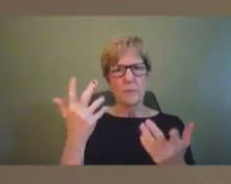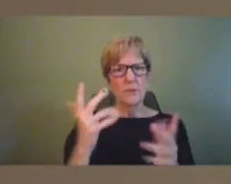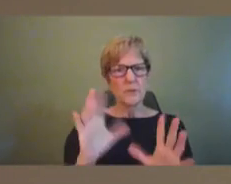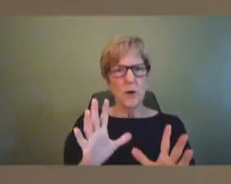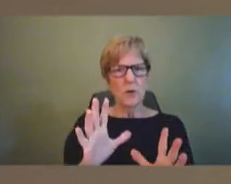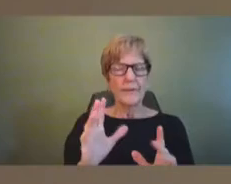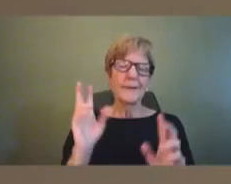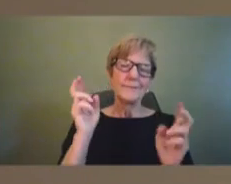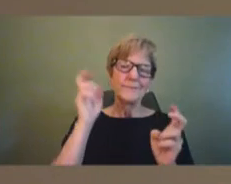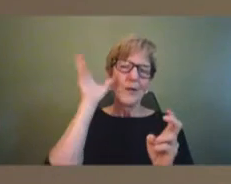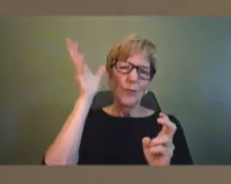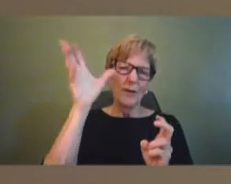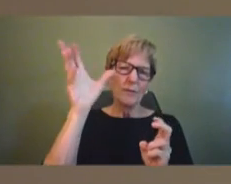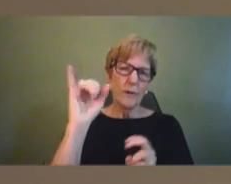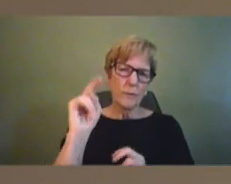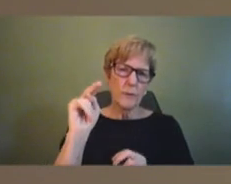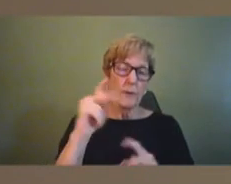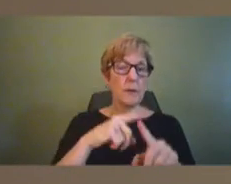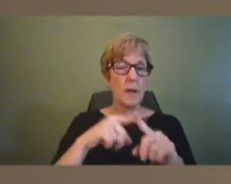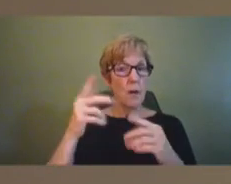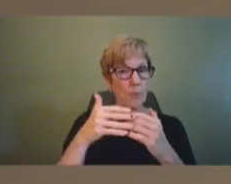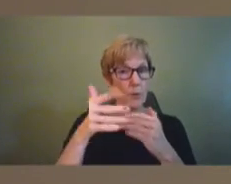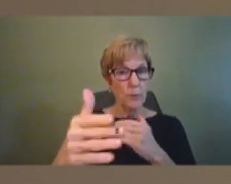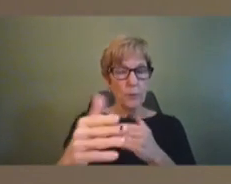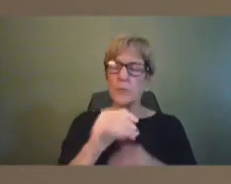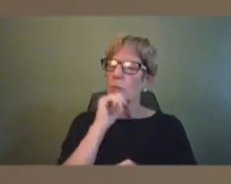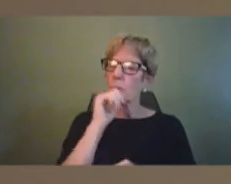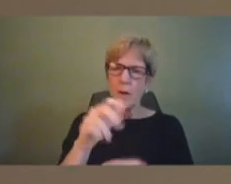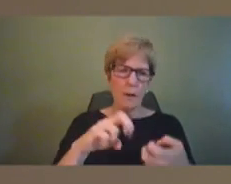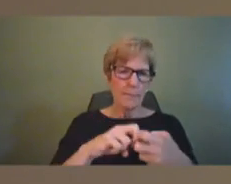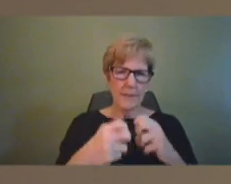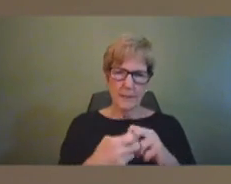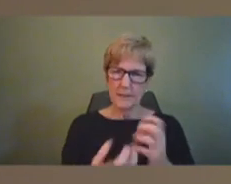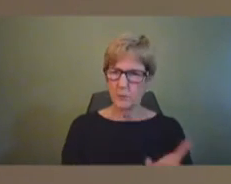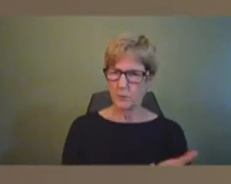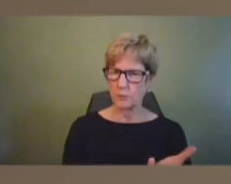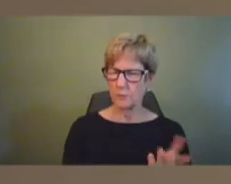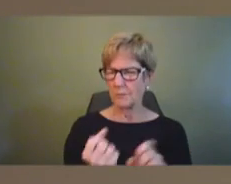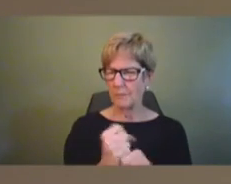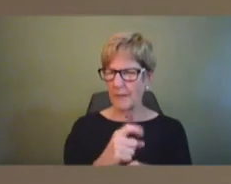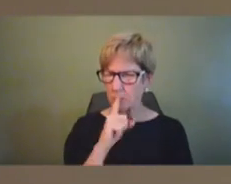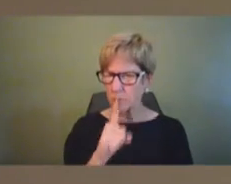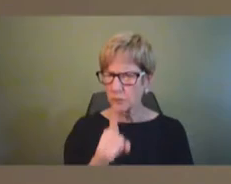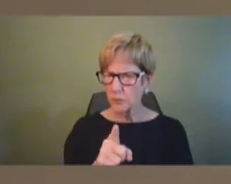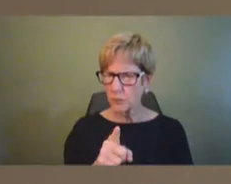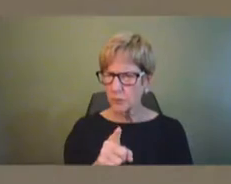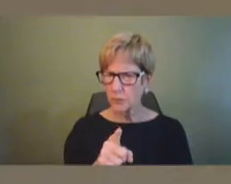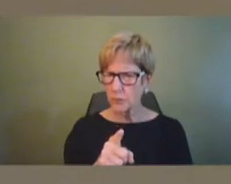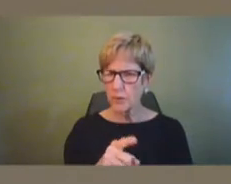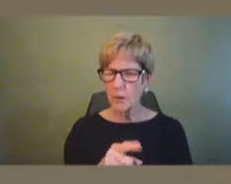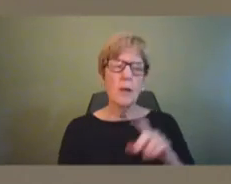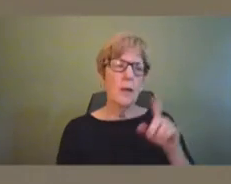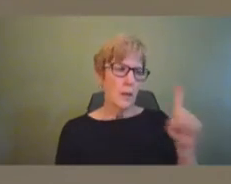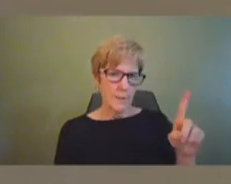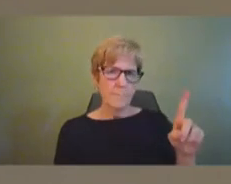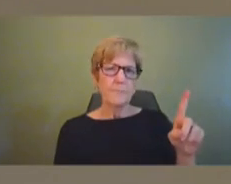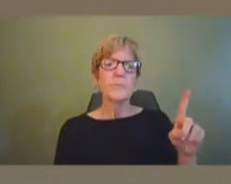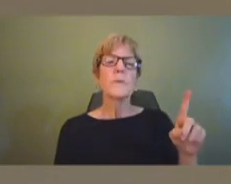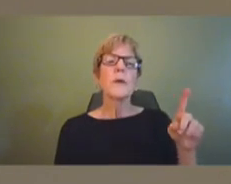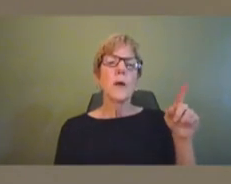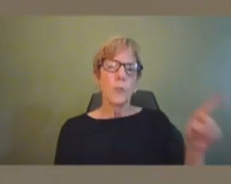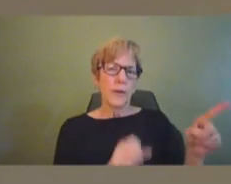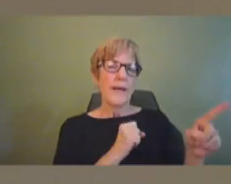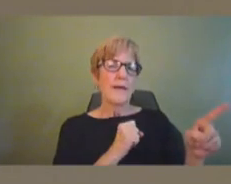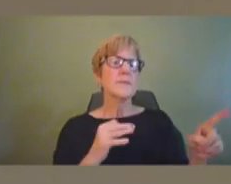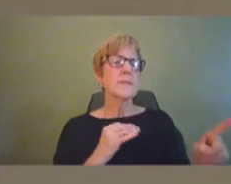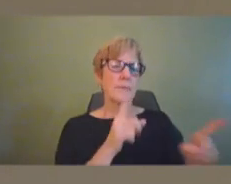moving forward it will not be an issue I just wanted to make sure that was we'll get Tim to meet with you about that because